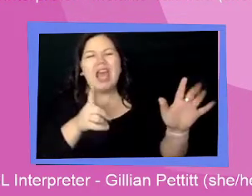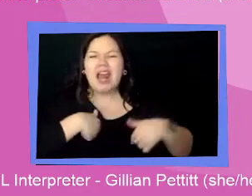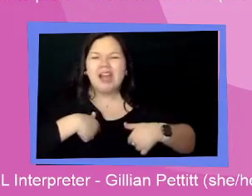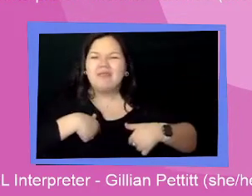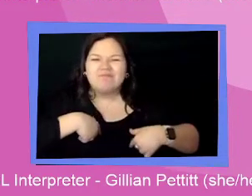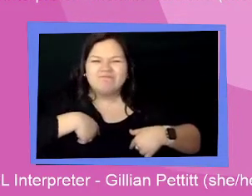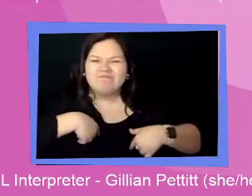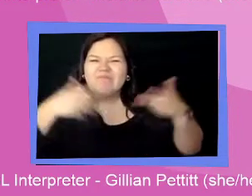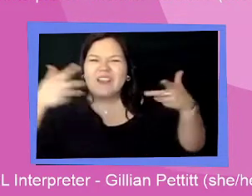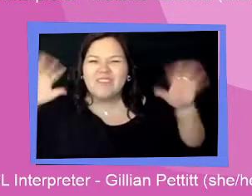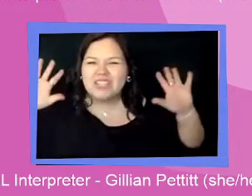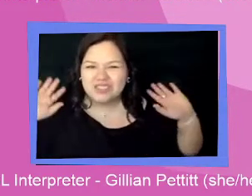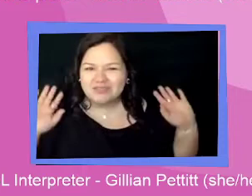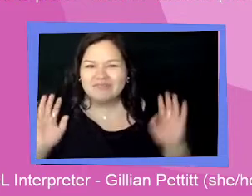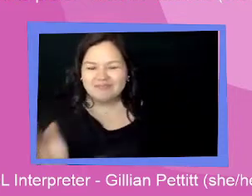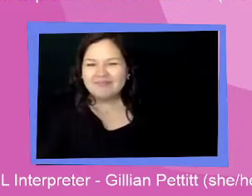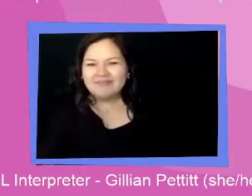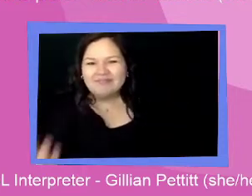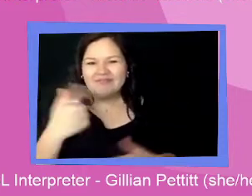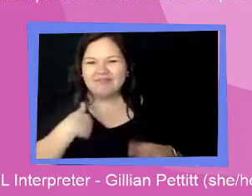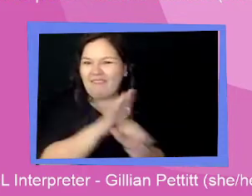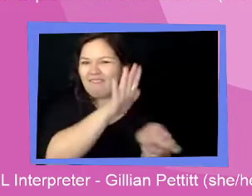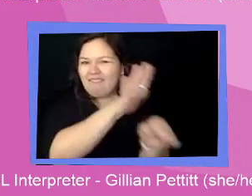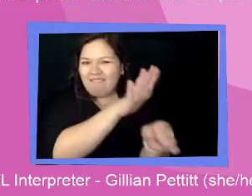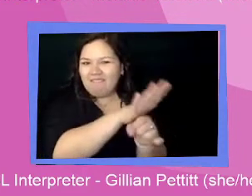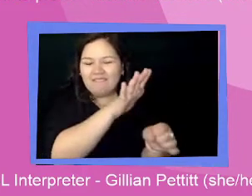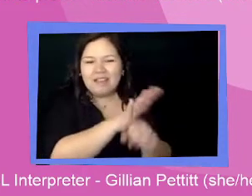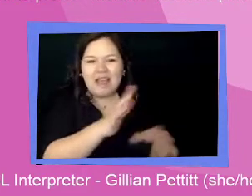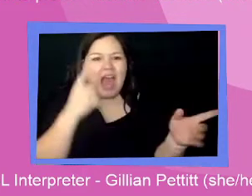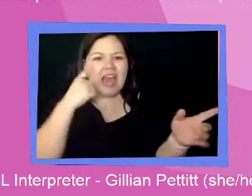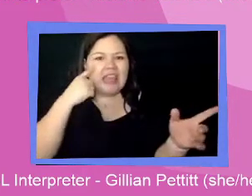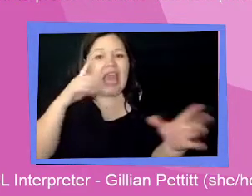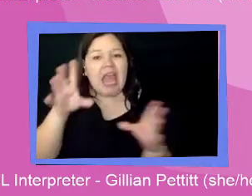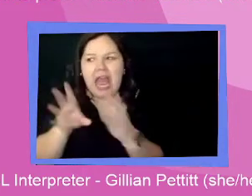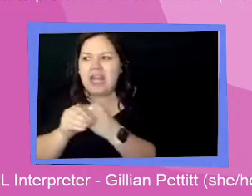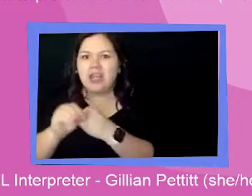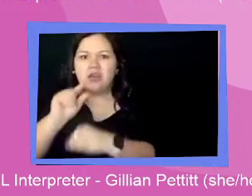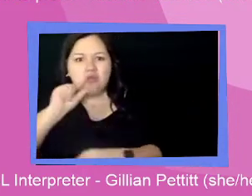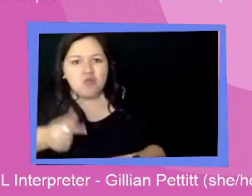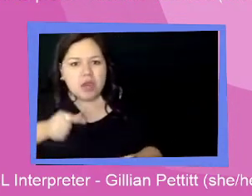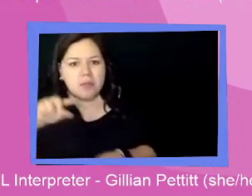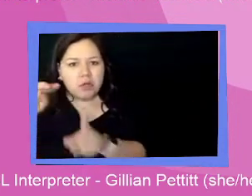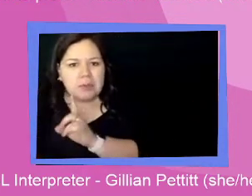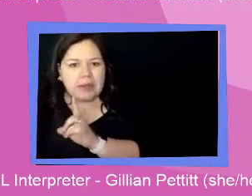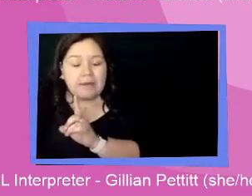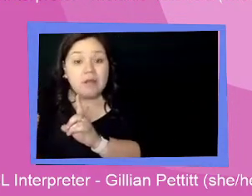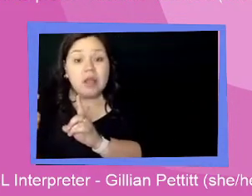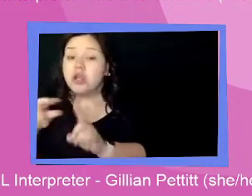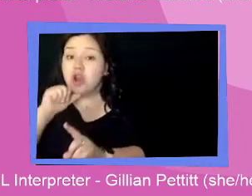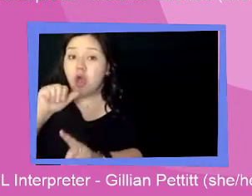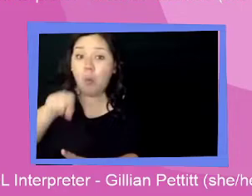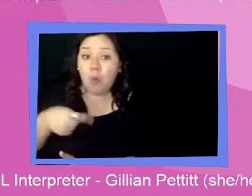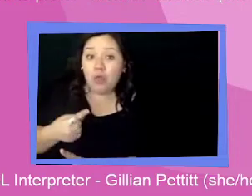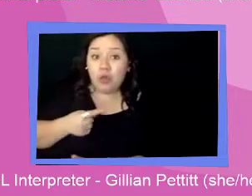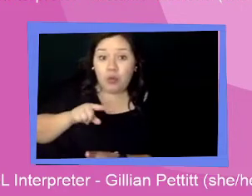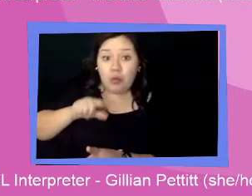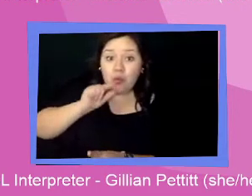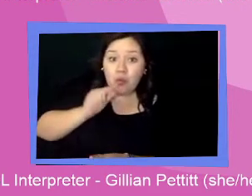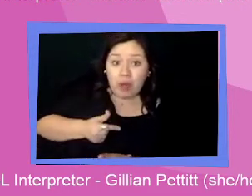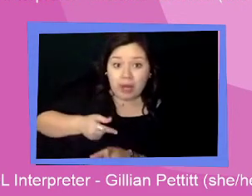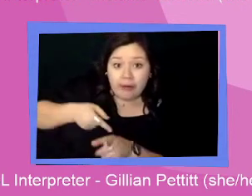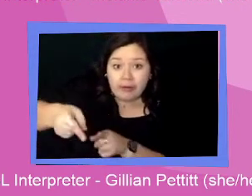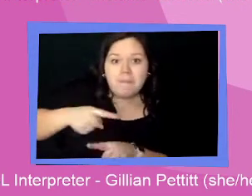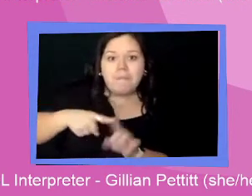I am done with that. And I think offering a queer perspective, a queer intersectional perspective with some brownness in